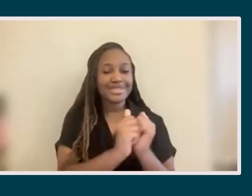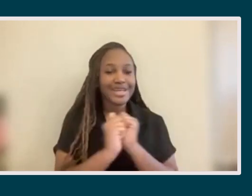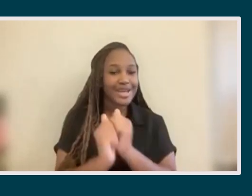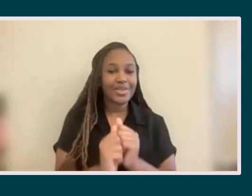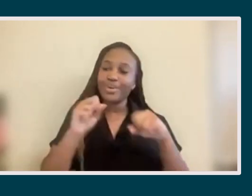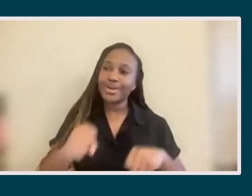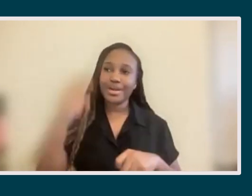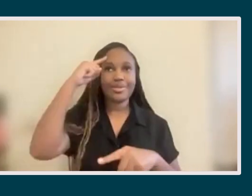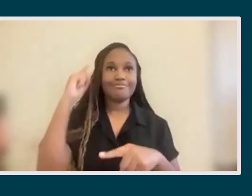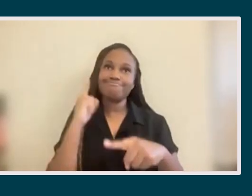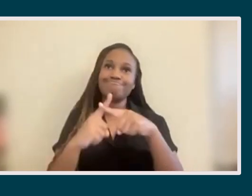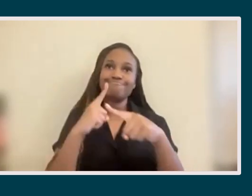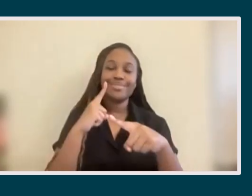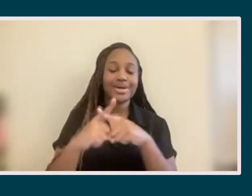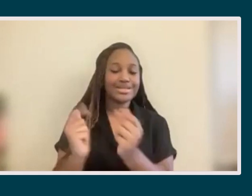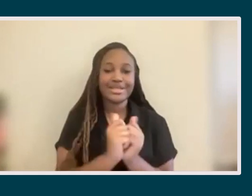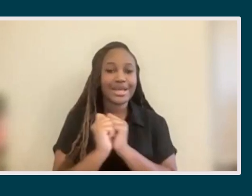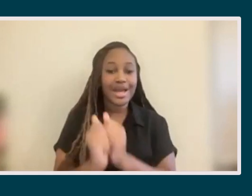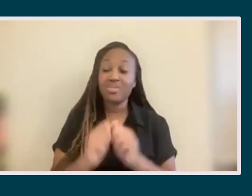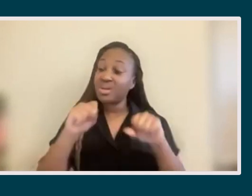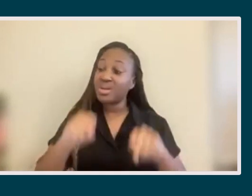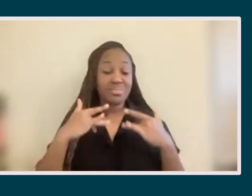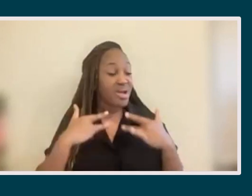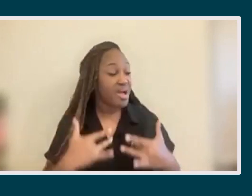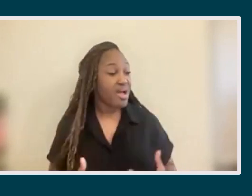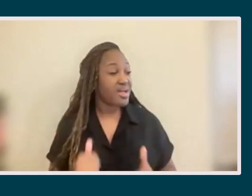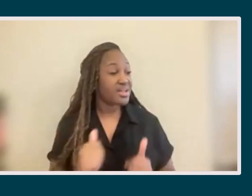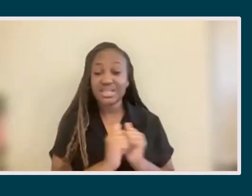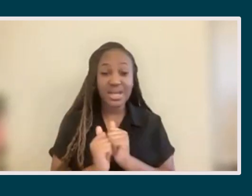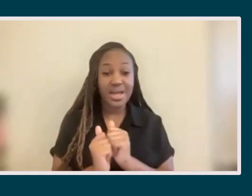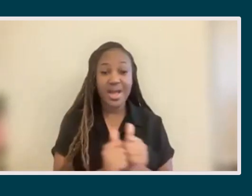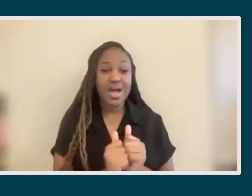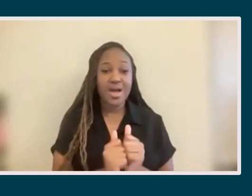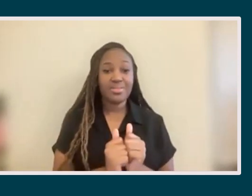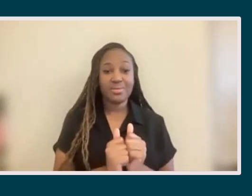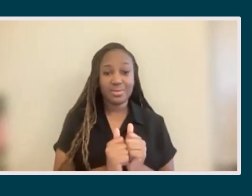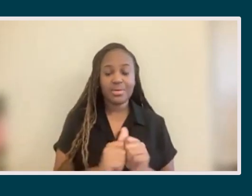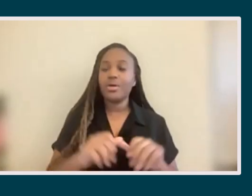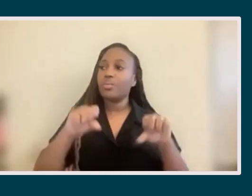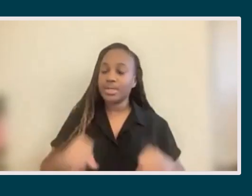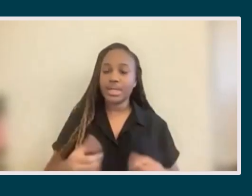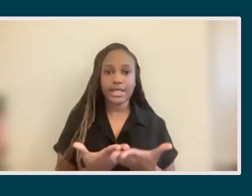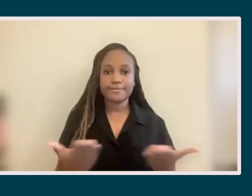optimists together. We can be depressed. We can be nihilistic. We can just be